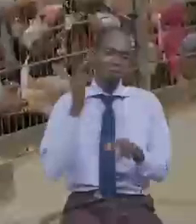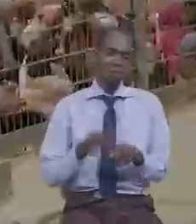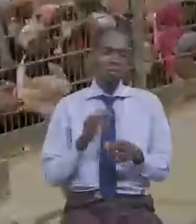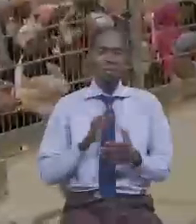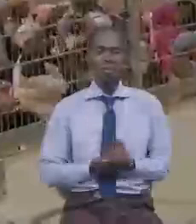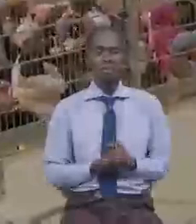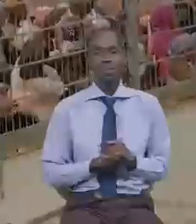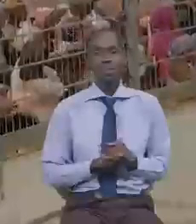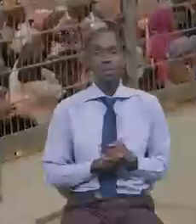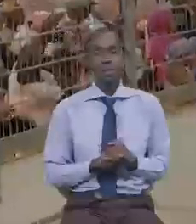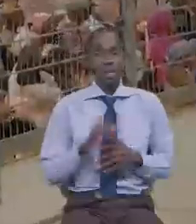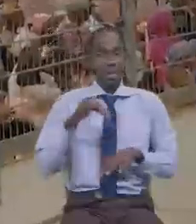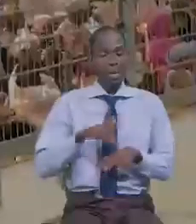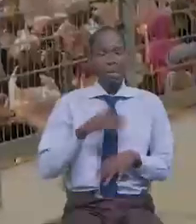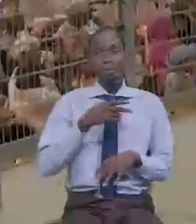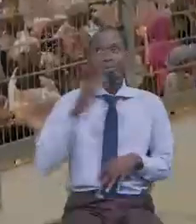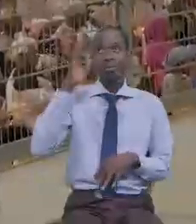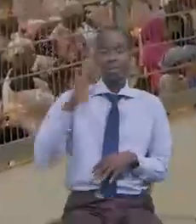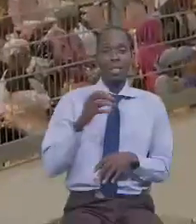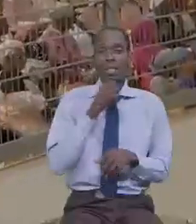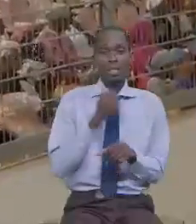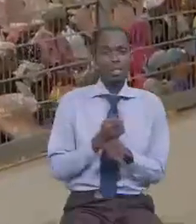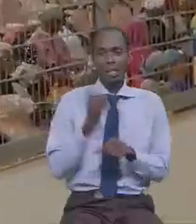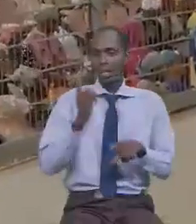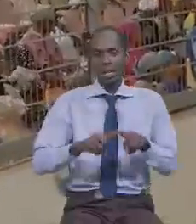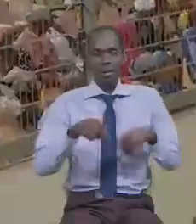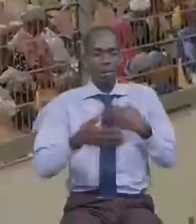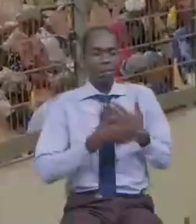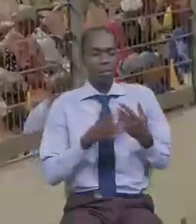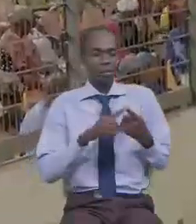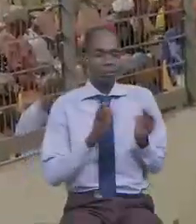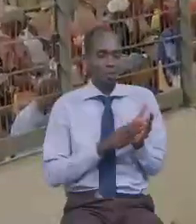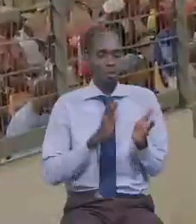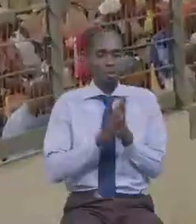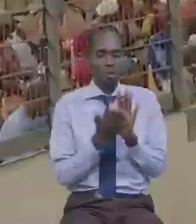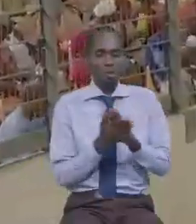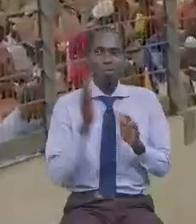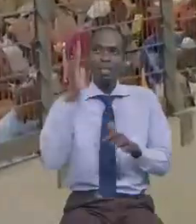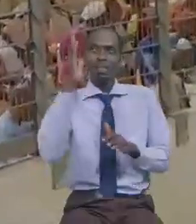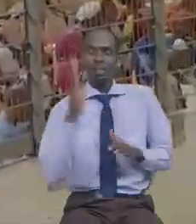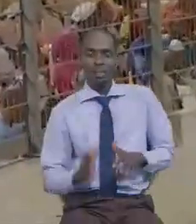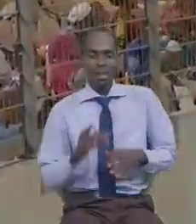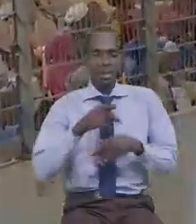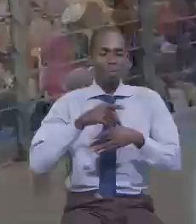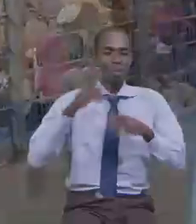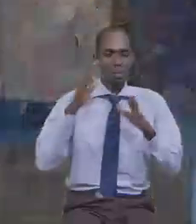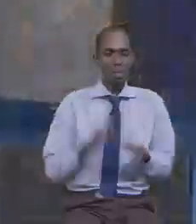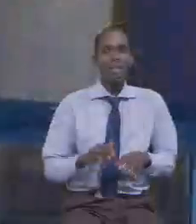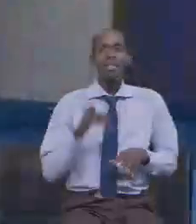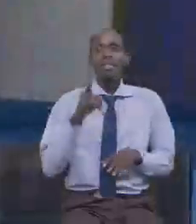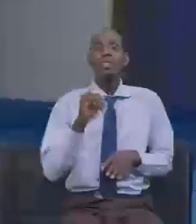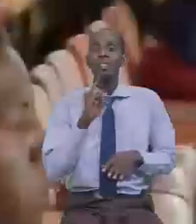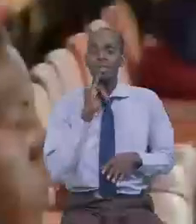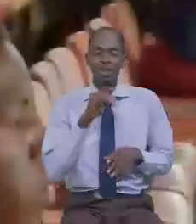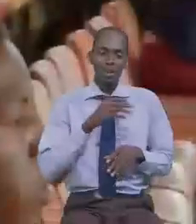At this age now, I cannot, you know, go back to school and be lecturers and be professors. I'm already a professor of the Bible,